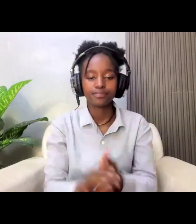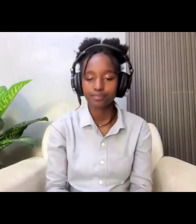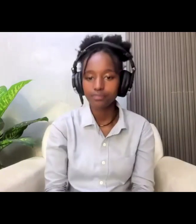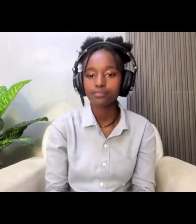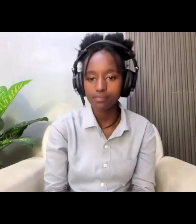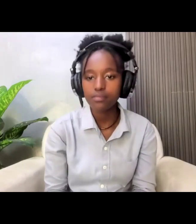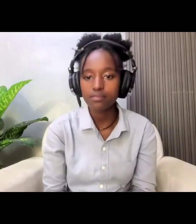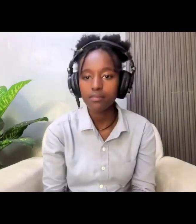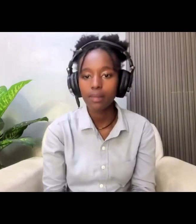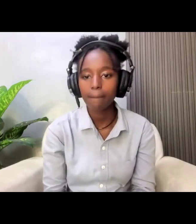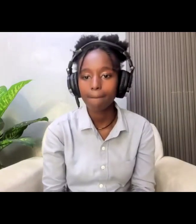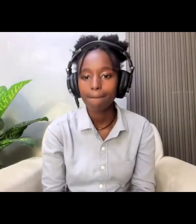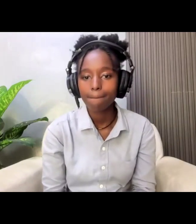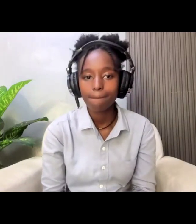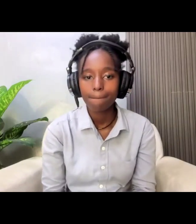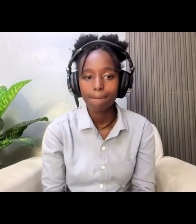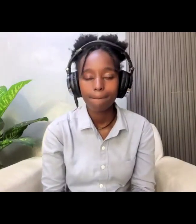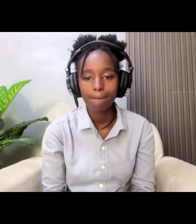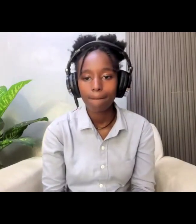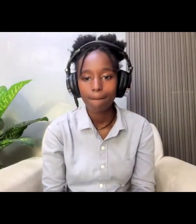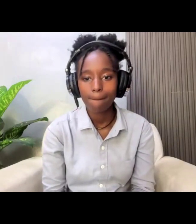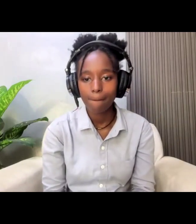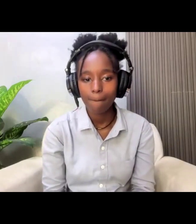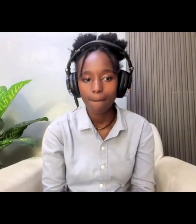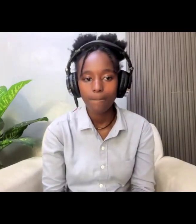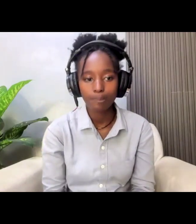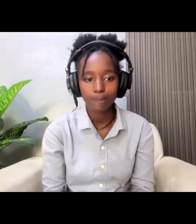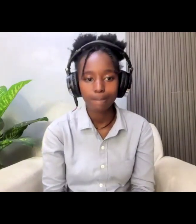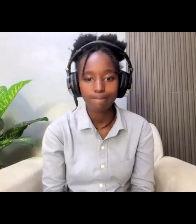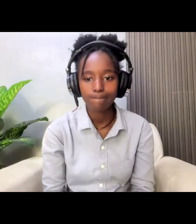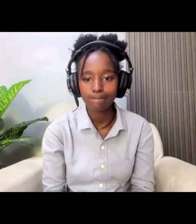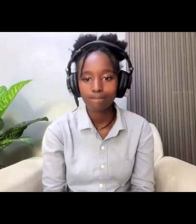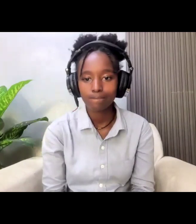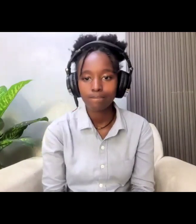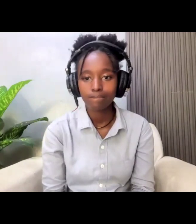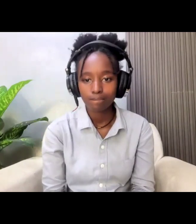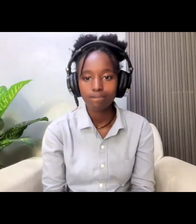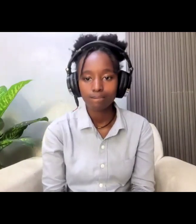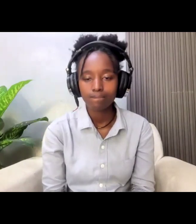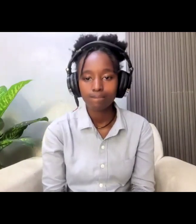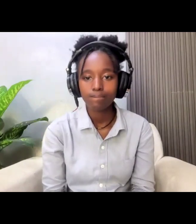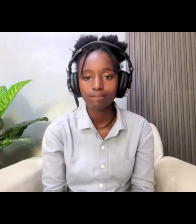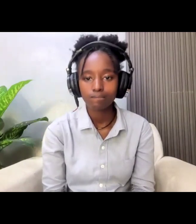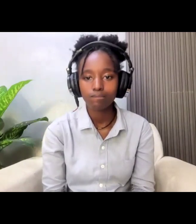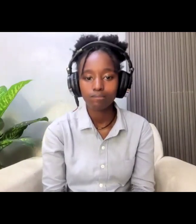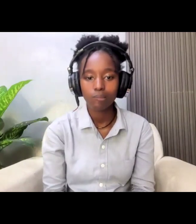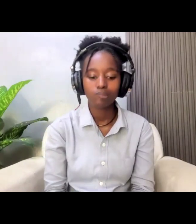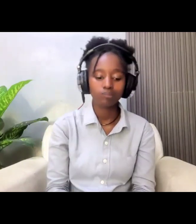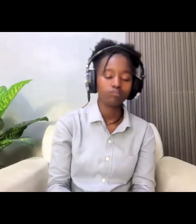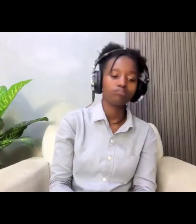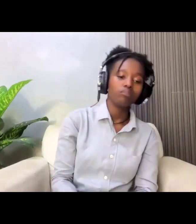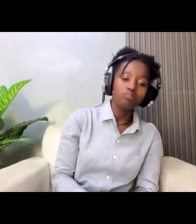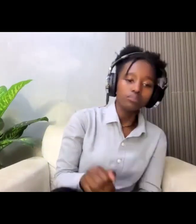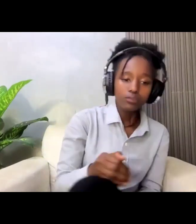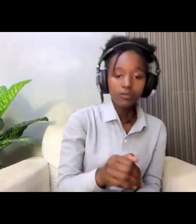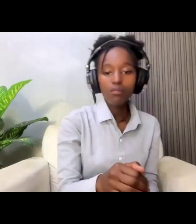you to speak. So I'm going to look into the participation list. Please